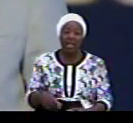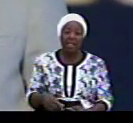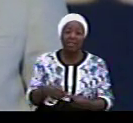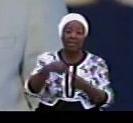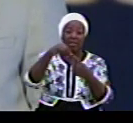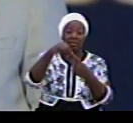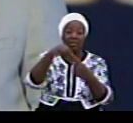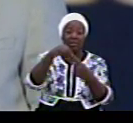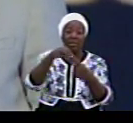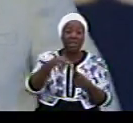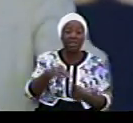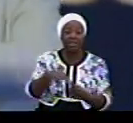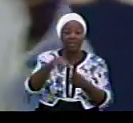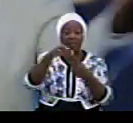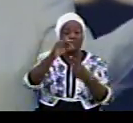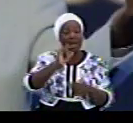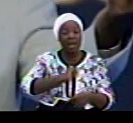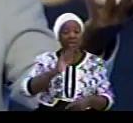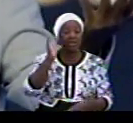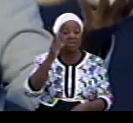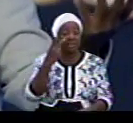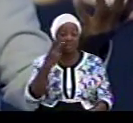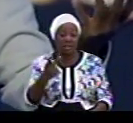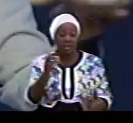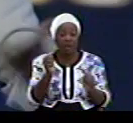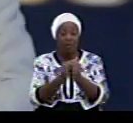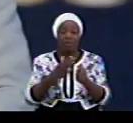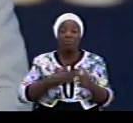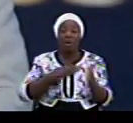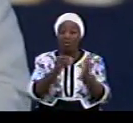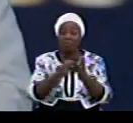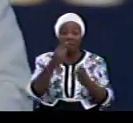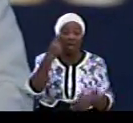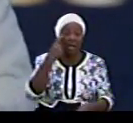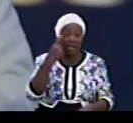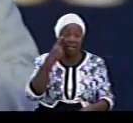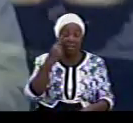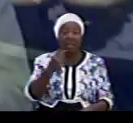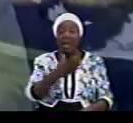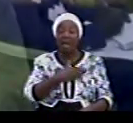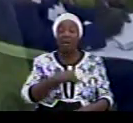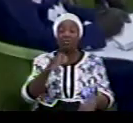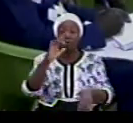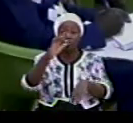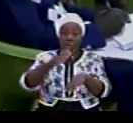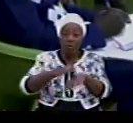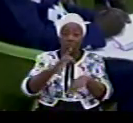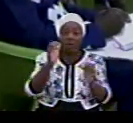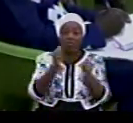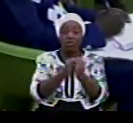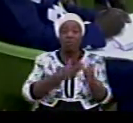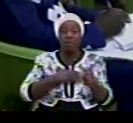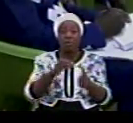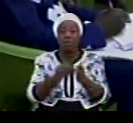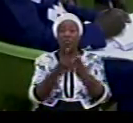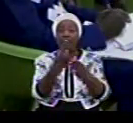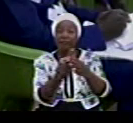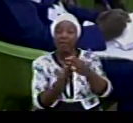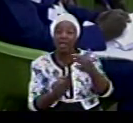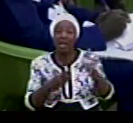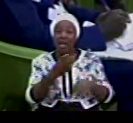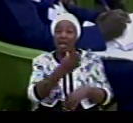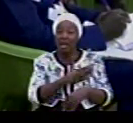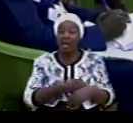see with my own eyes and touch with my own finger and